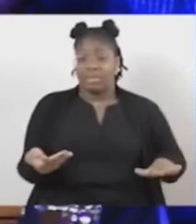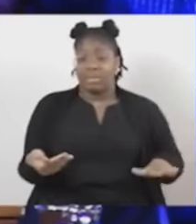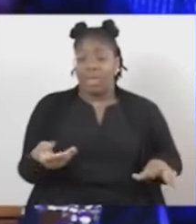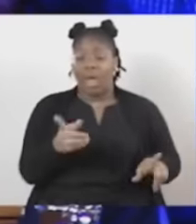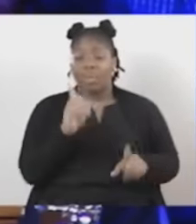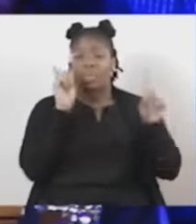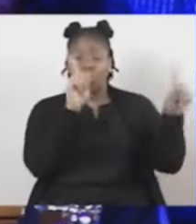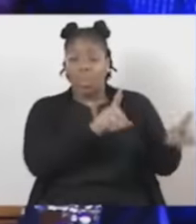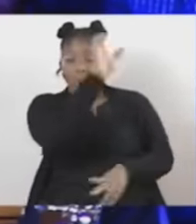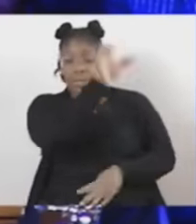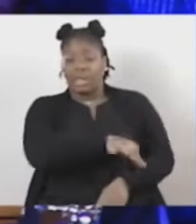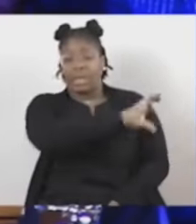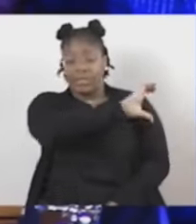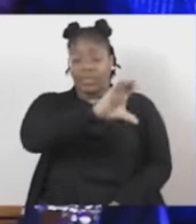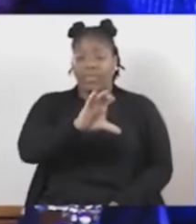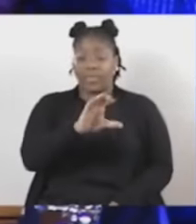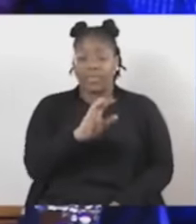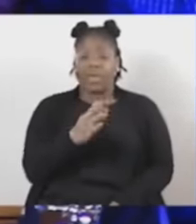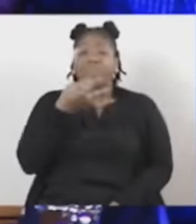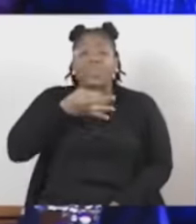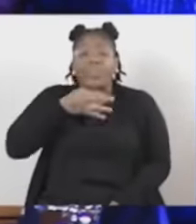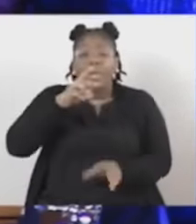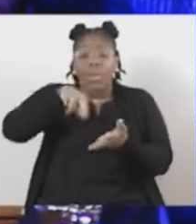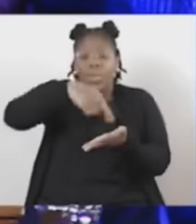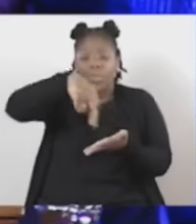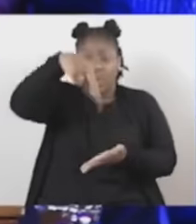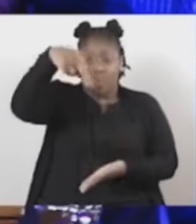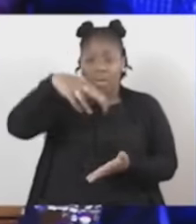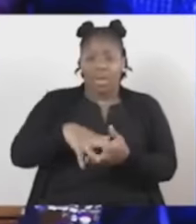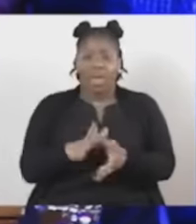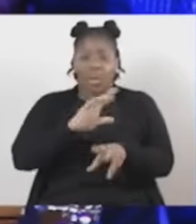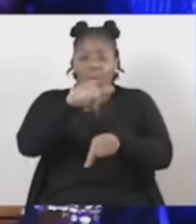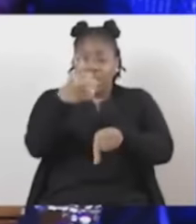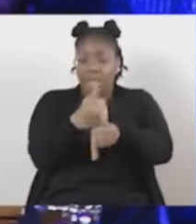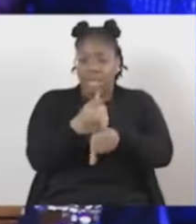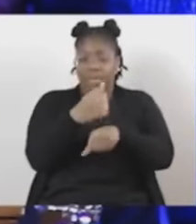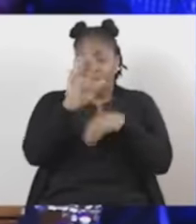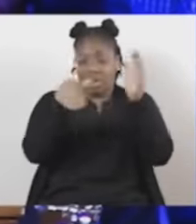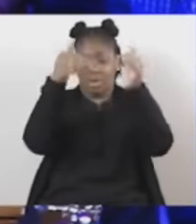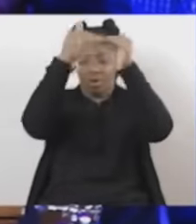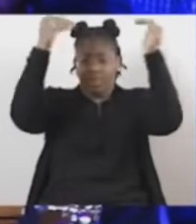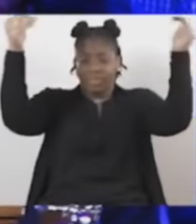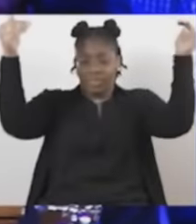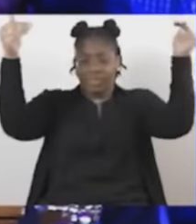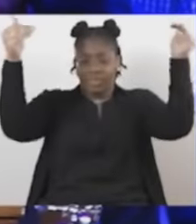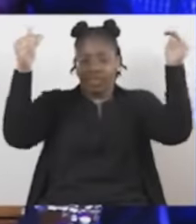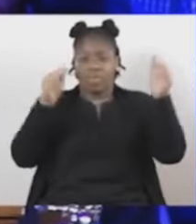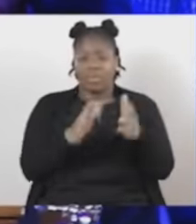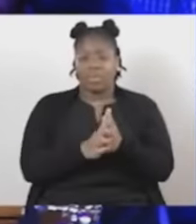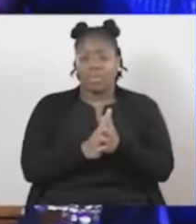with triumphant resurrection, days later, he will establish forever a throne and a temple in the human